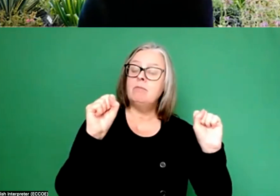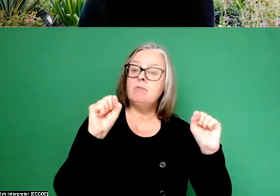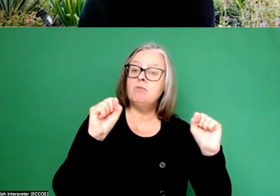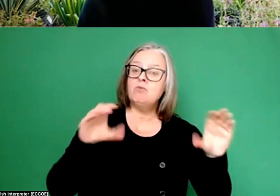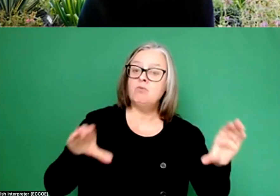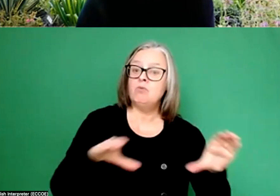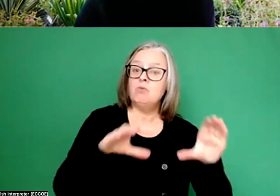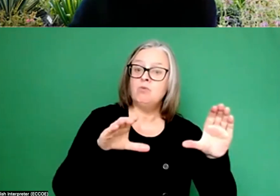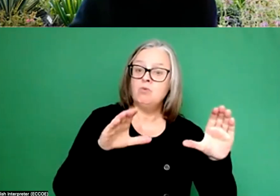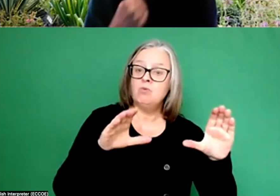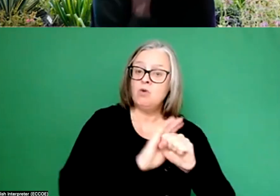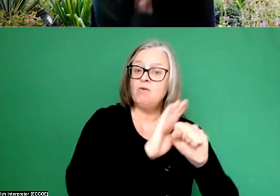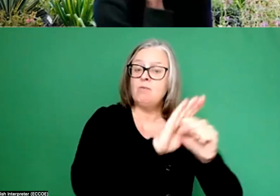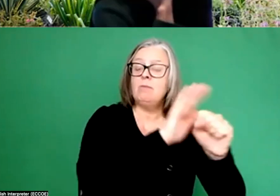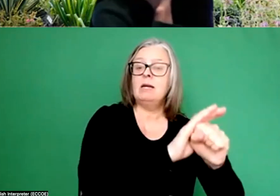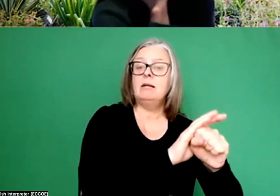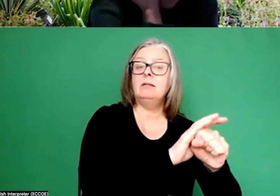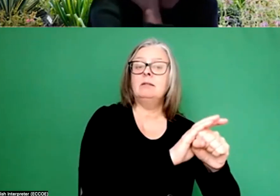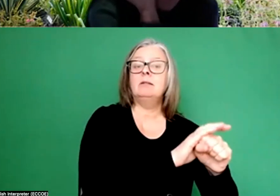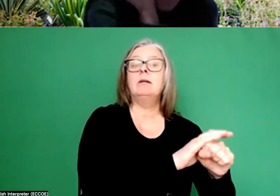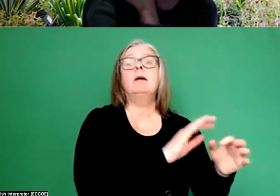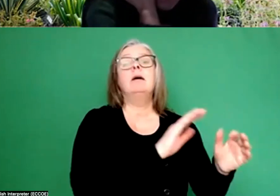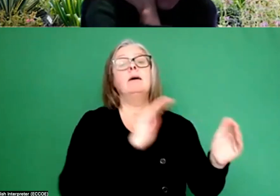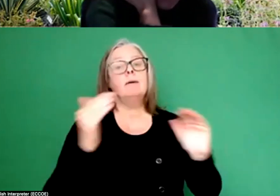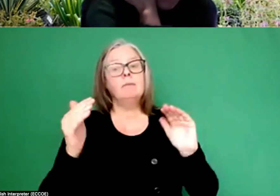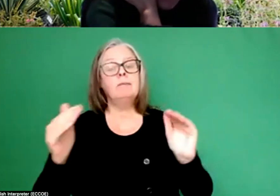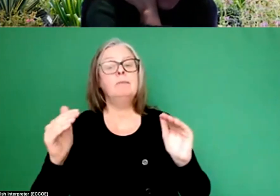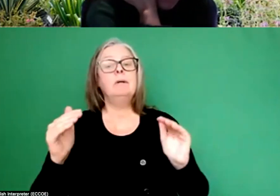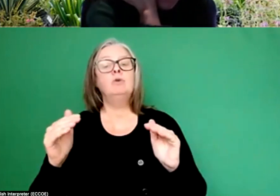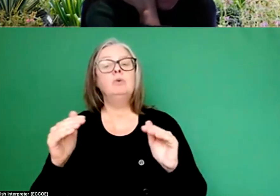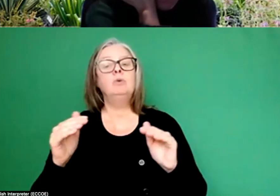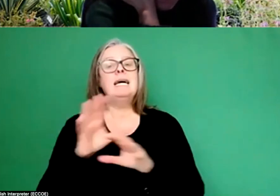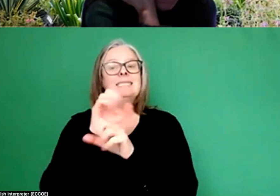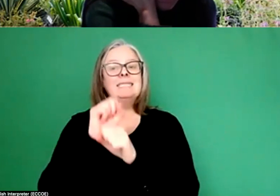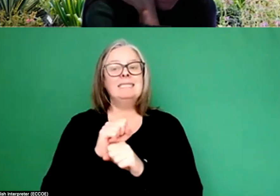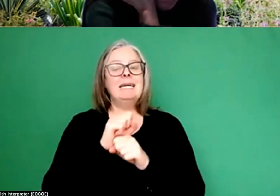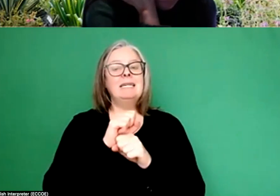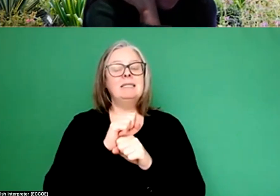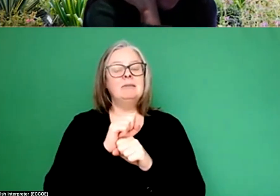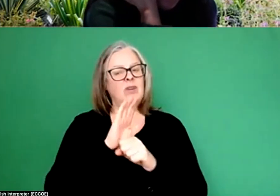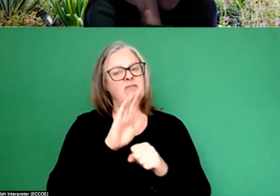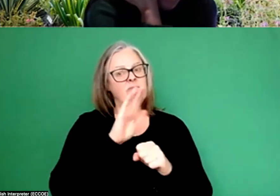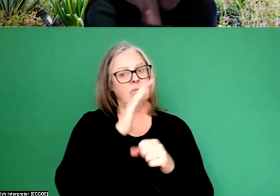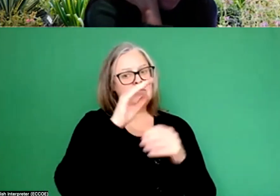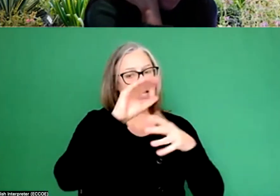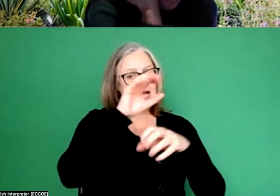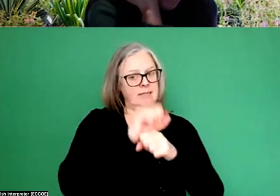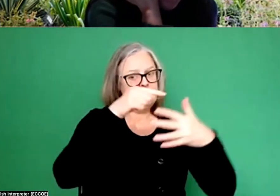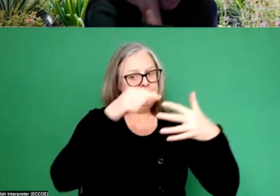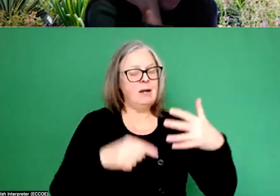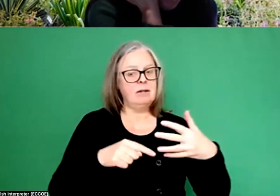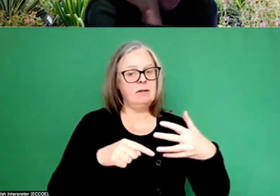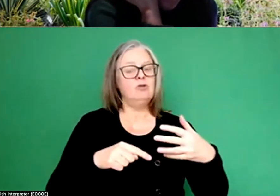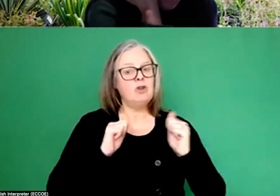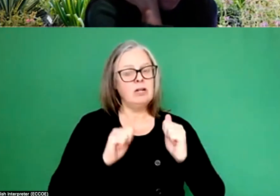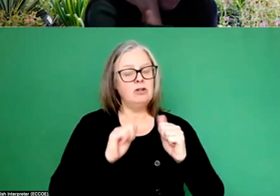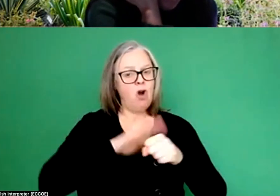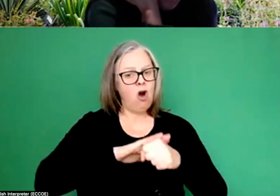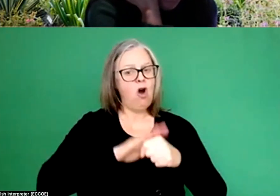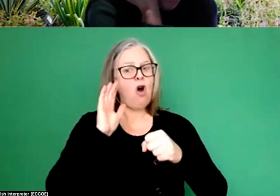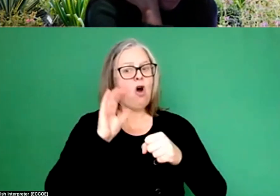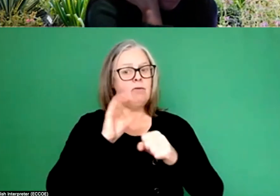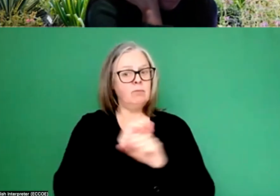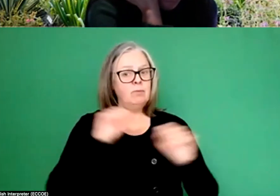of practices that leads toward emancipation. And as part of that, your assertion that part of this